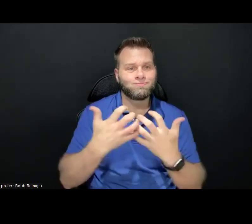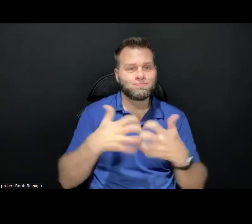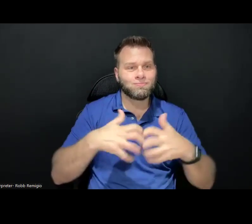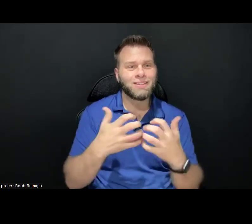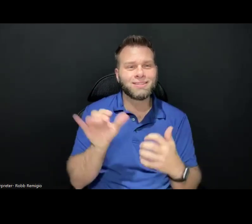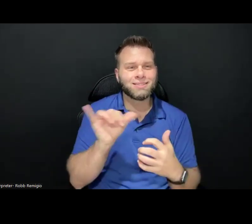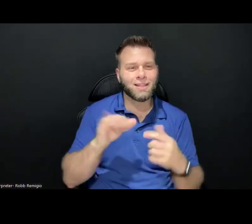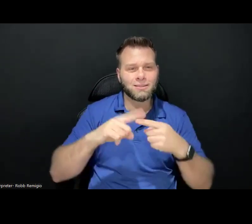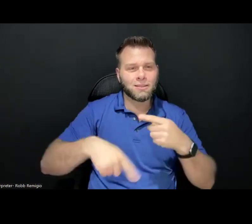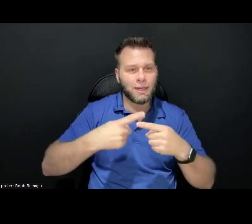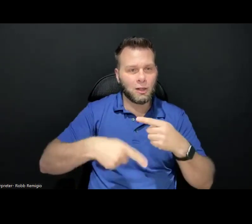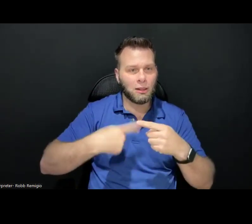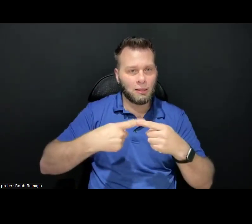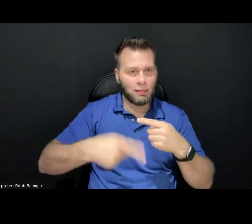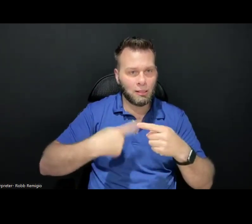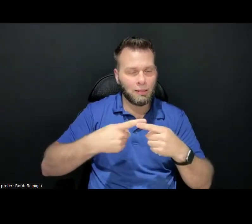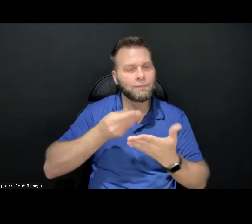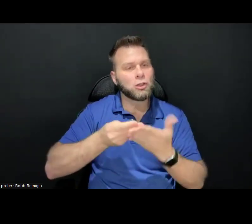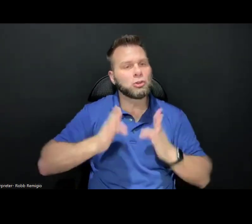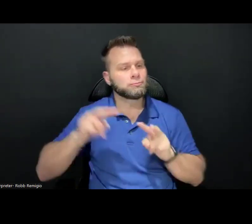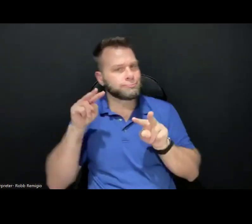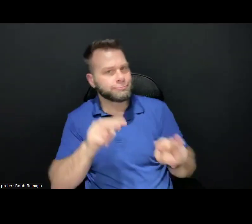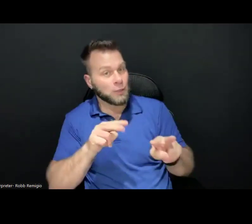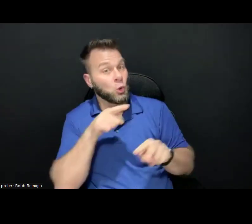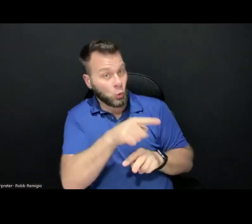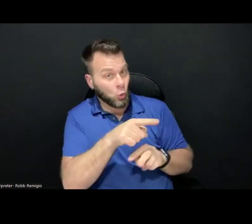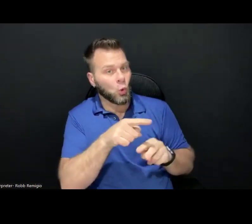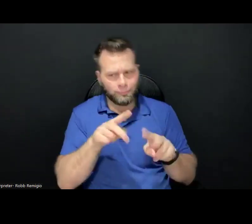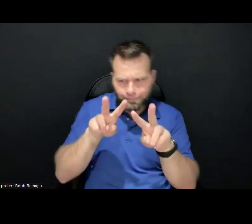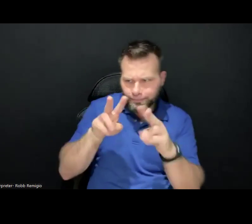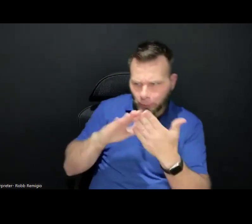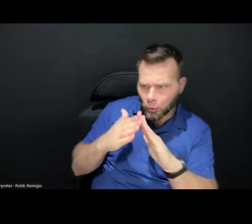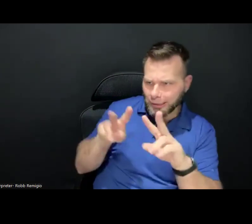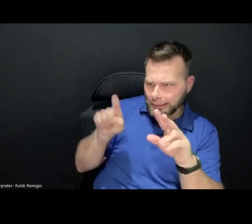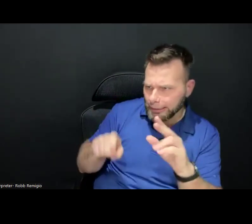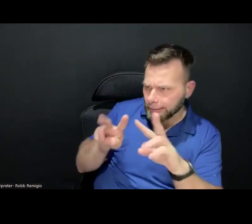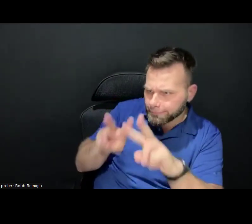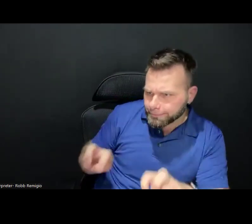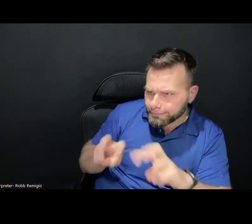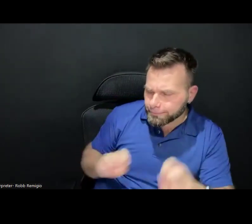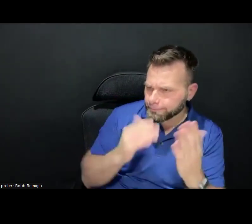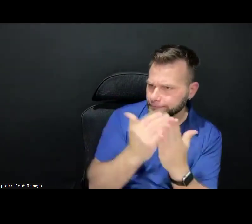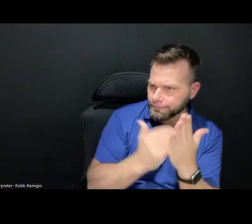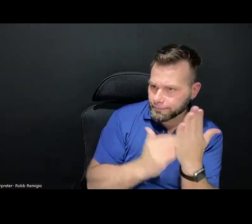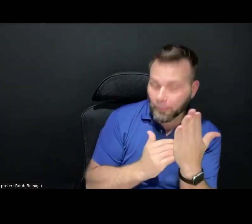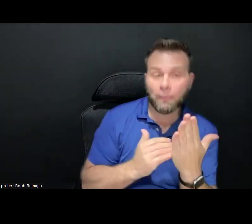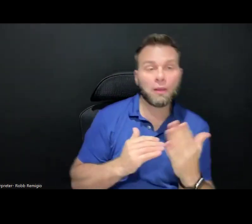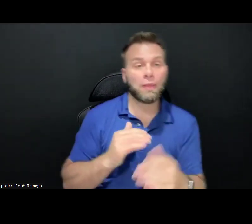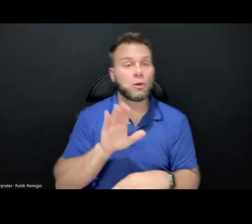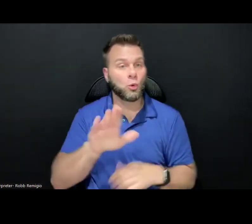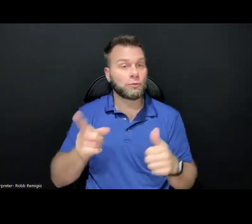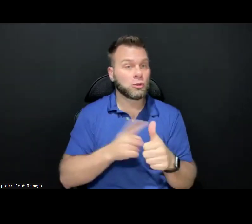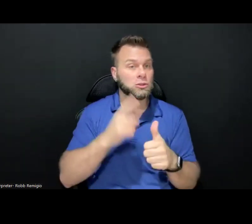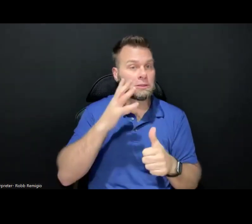cycle where you are looking at the needs in your community and adding to your first person experience